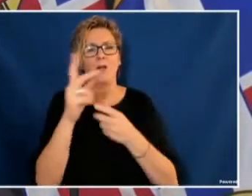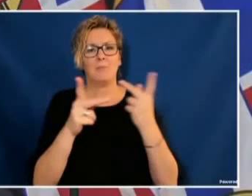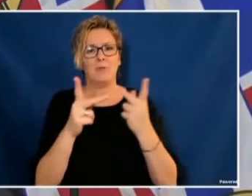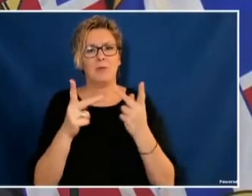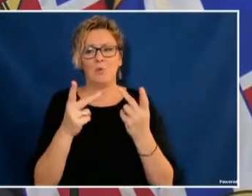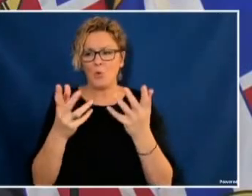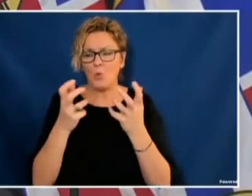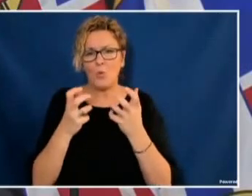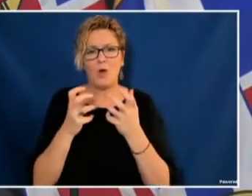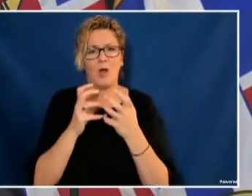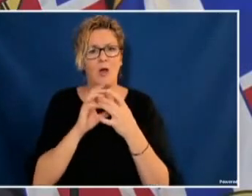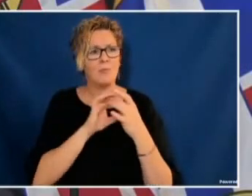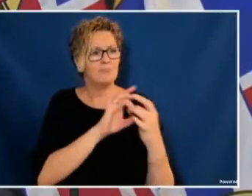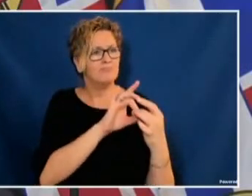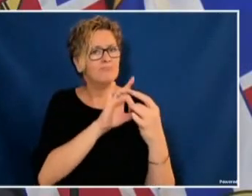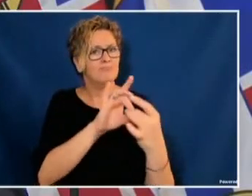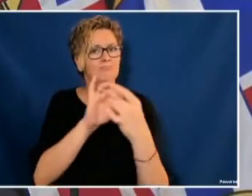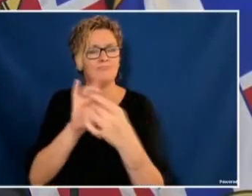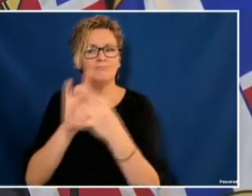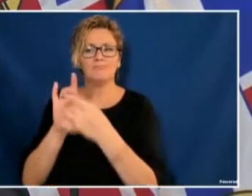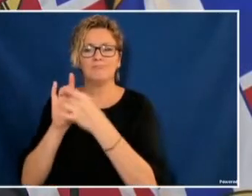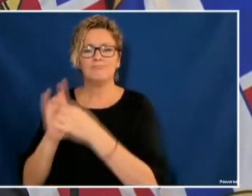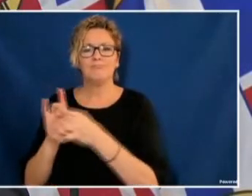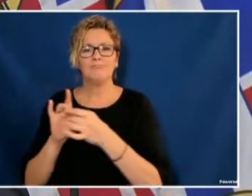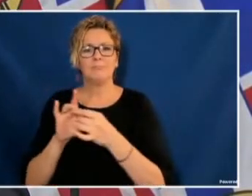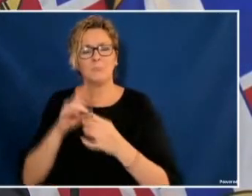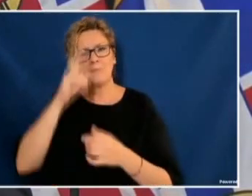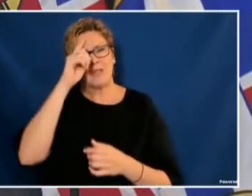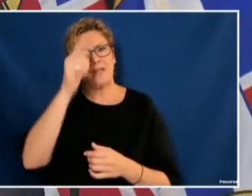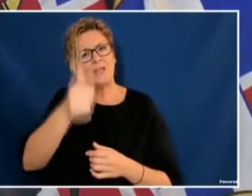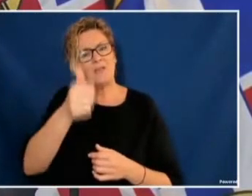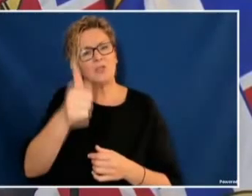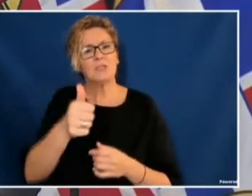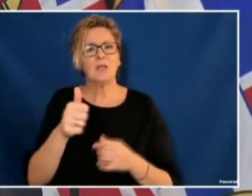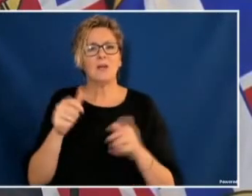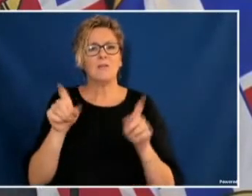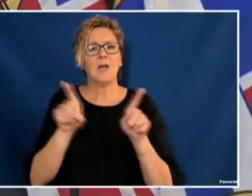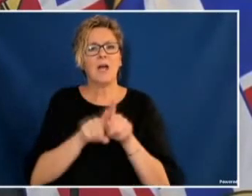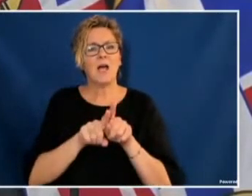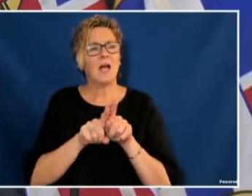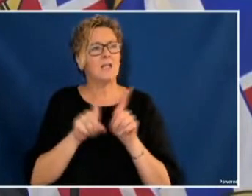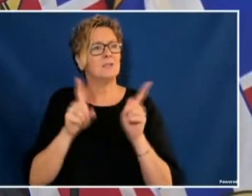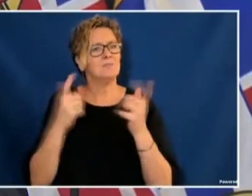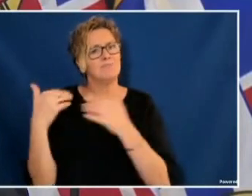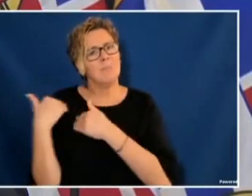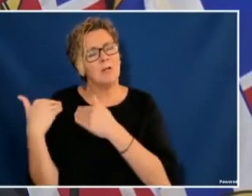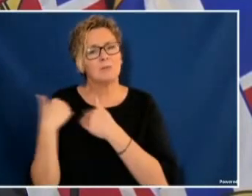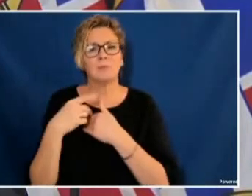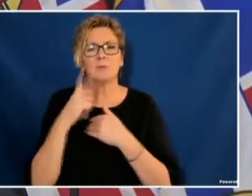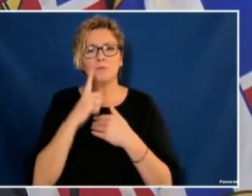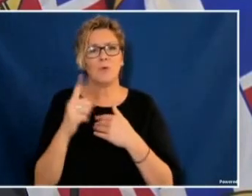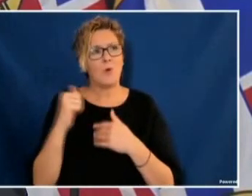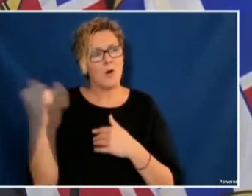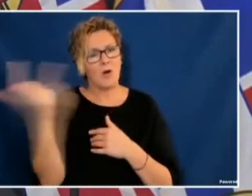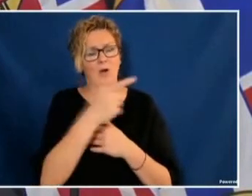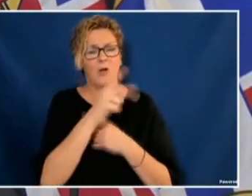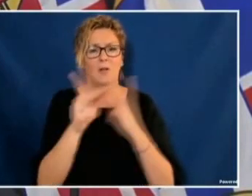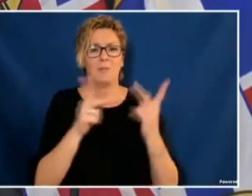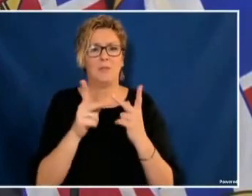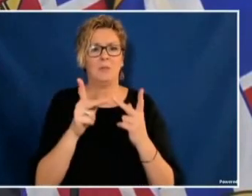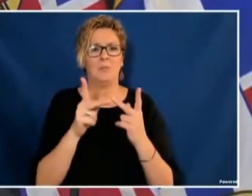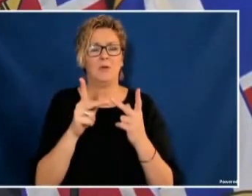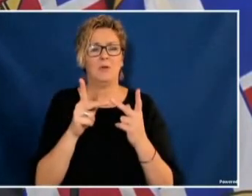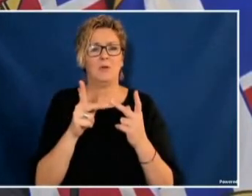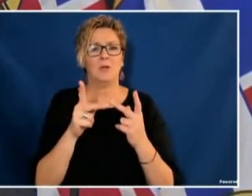the $1.2 million figure, as there is a reporting lag of up to 30 days from pharmacists and physicians and